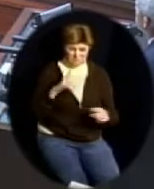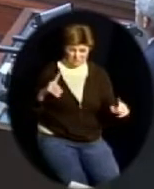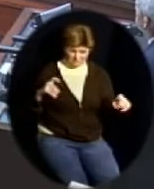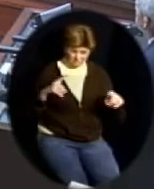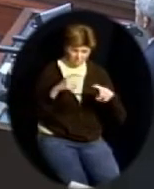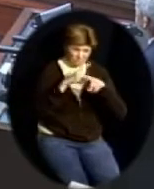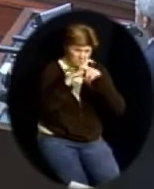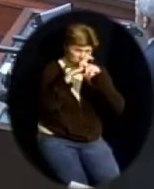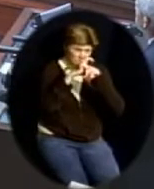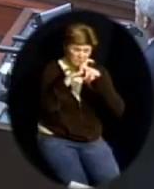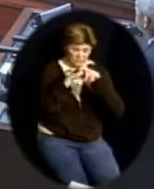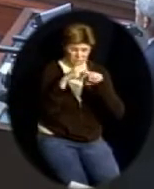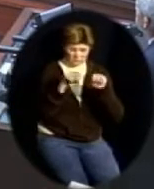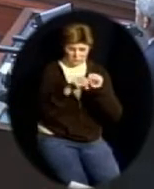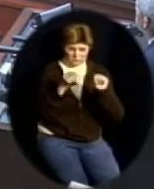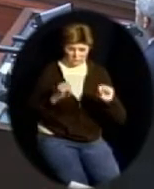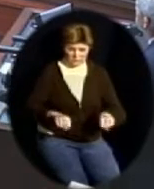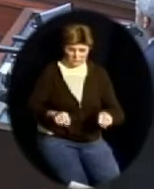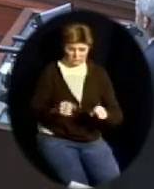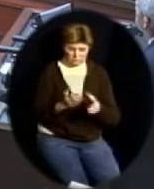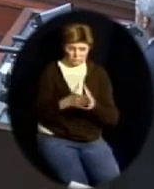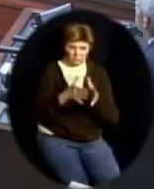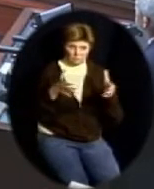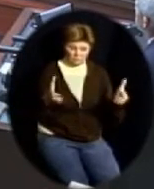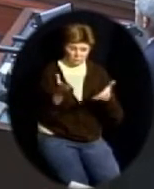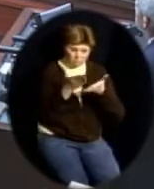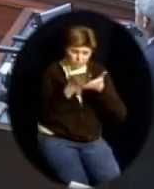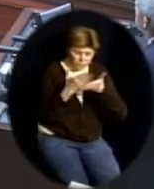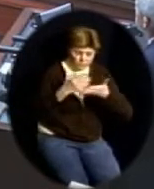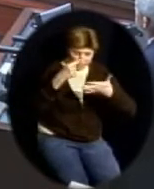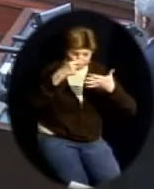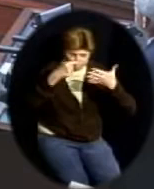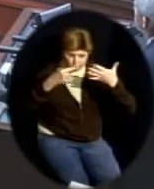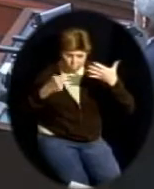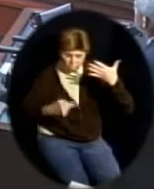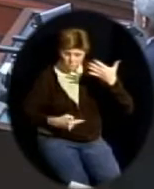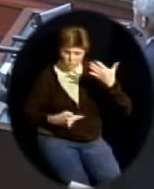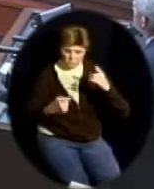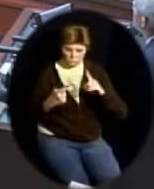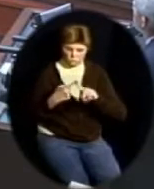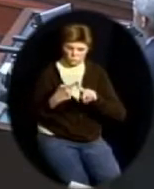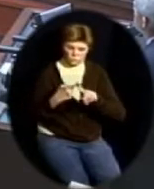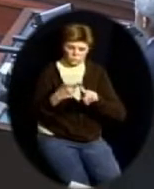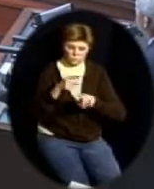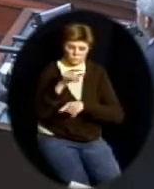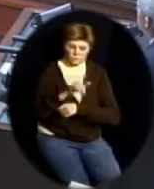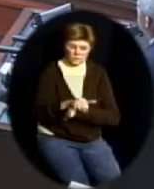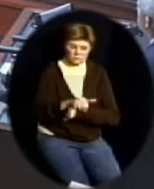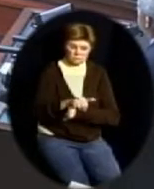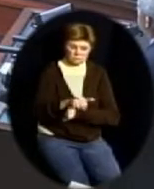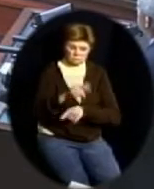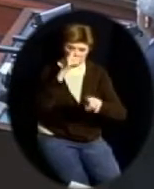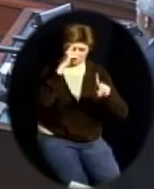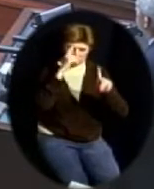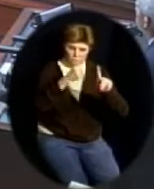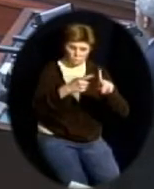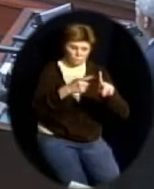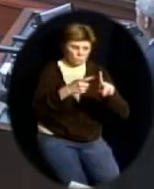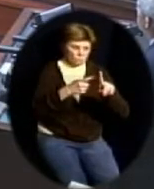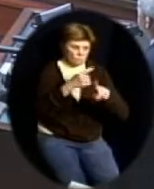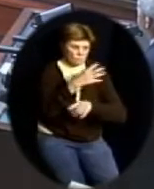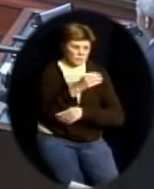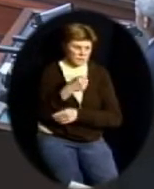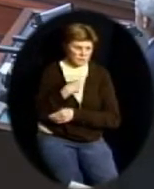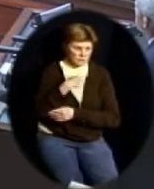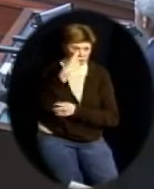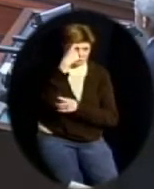and facets to it, but I hope that you'll see through Gary's presentation tonight that he brings some clarity